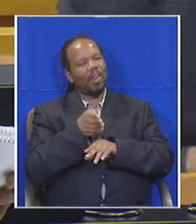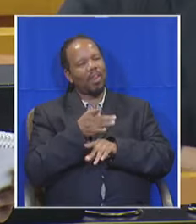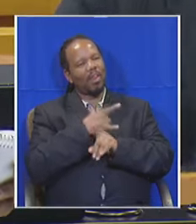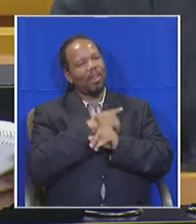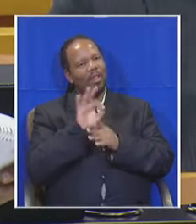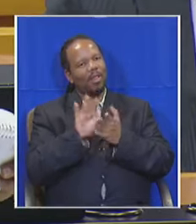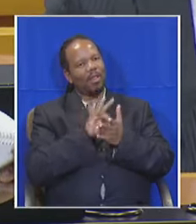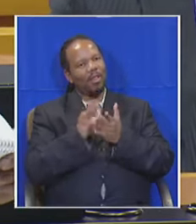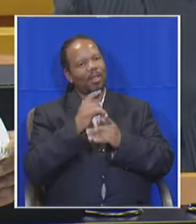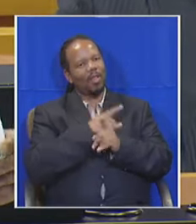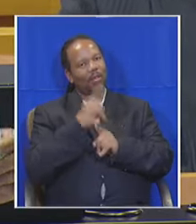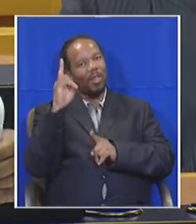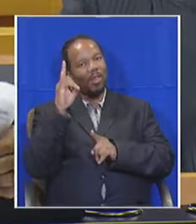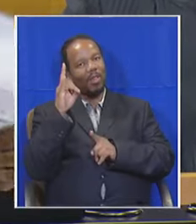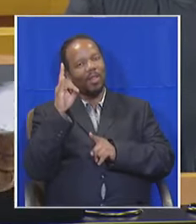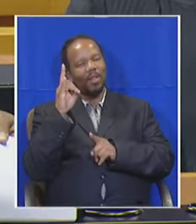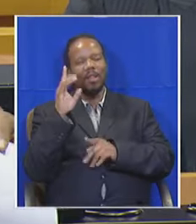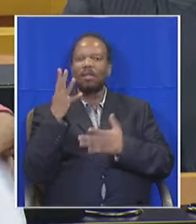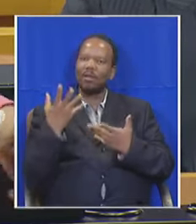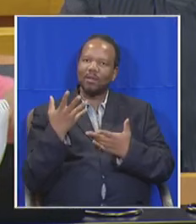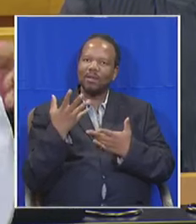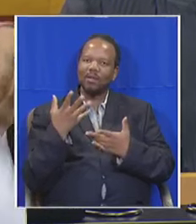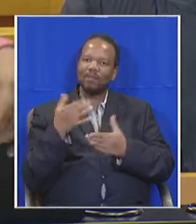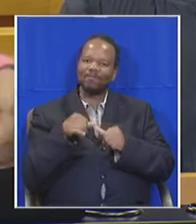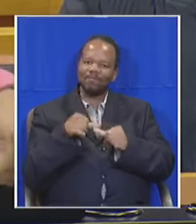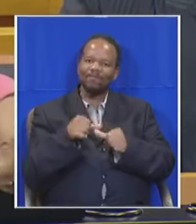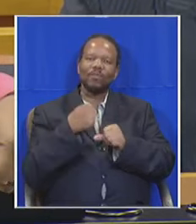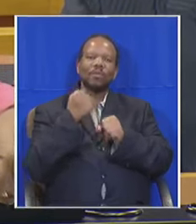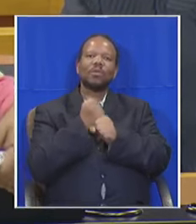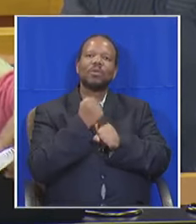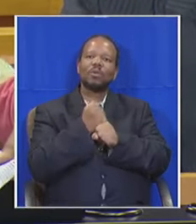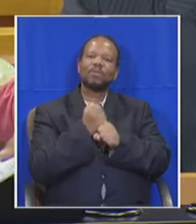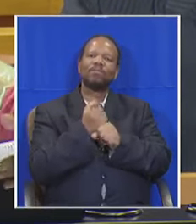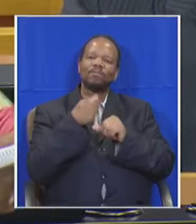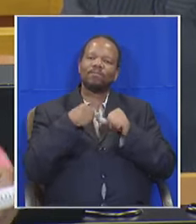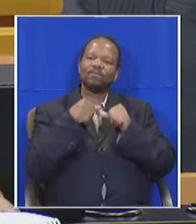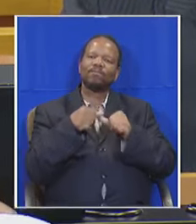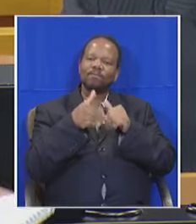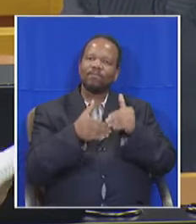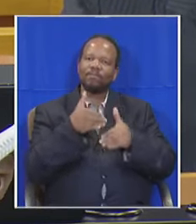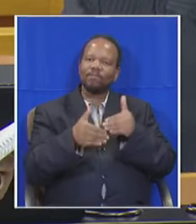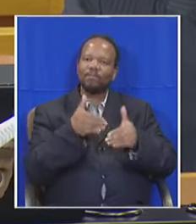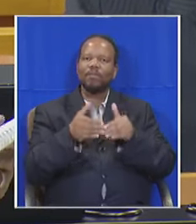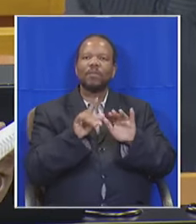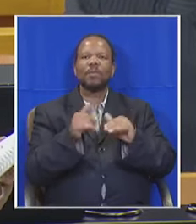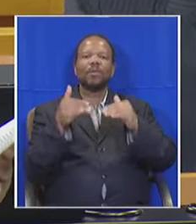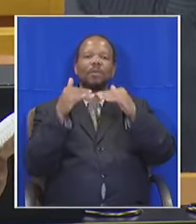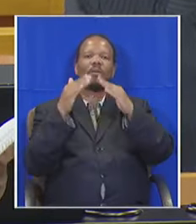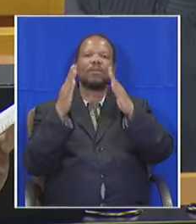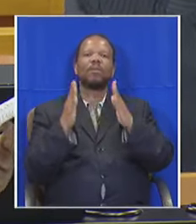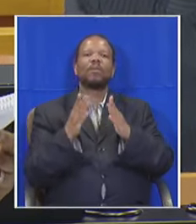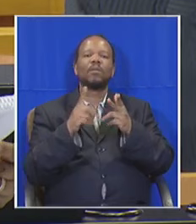elections. We will continue to work hard, as is illustrated by the delivery of housing, the provision